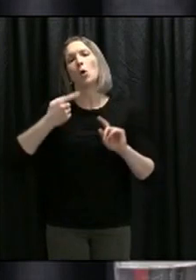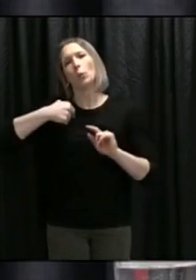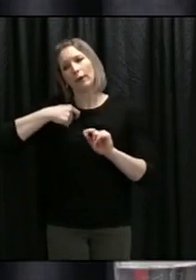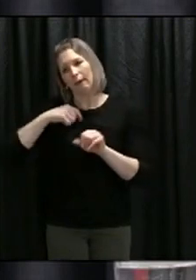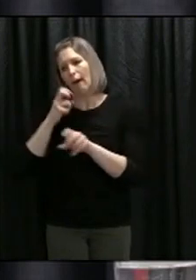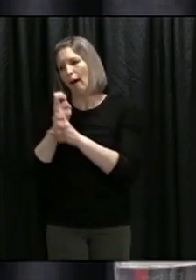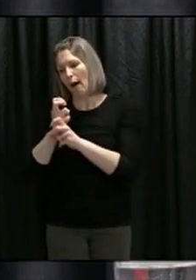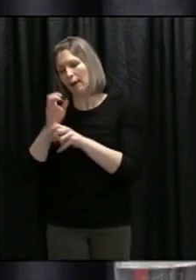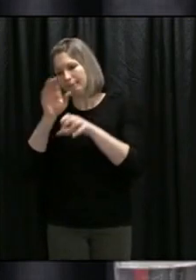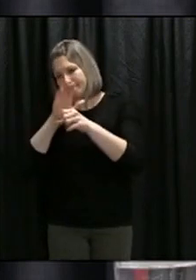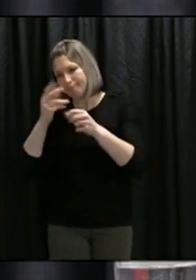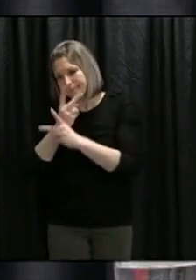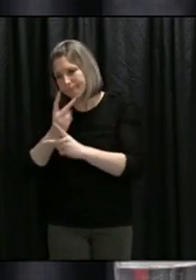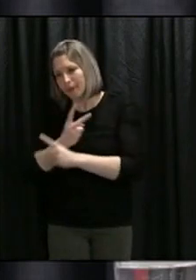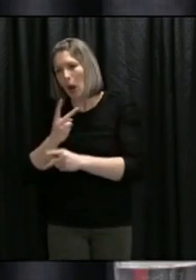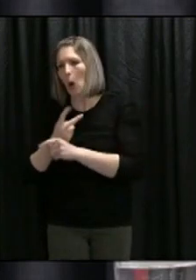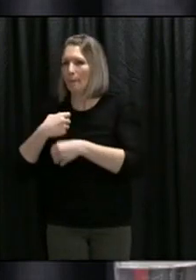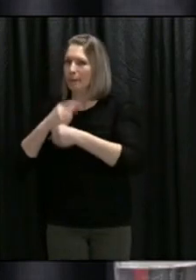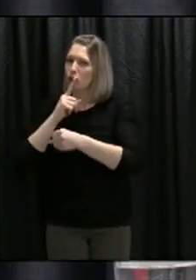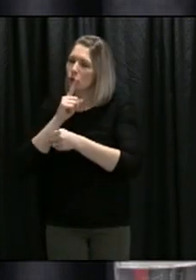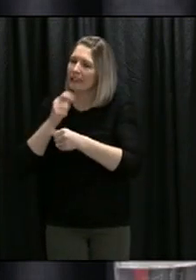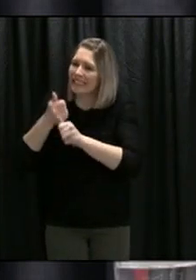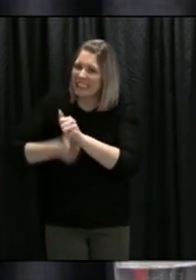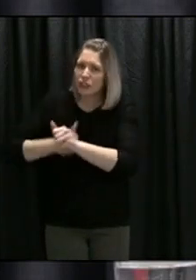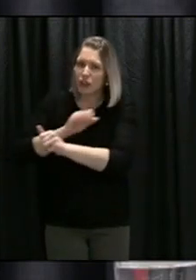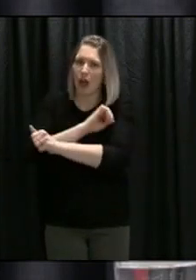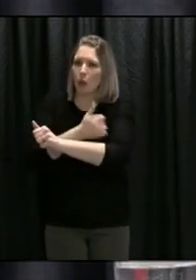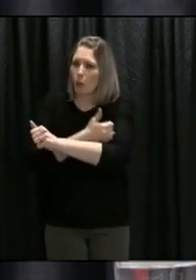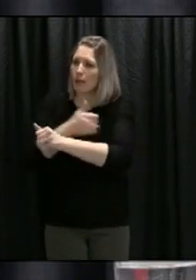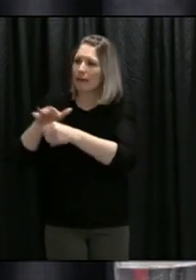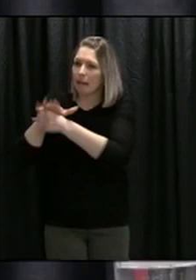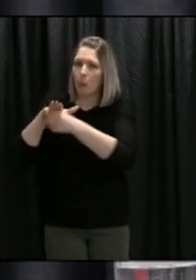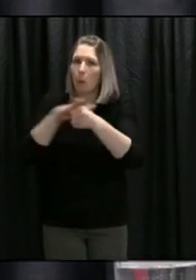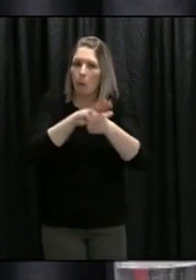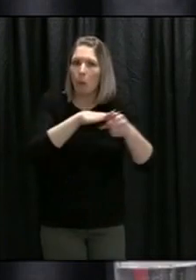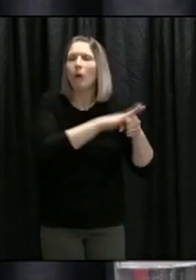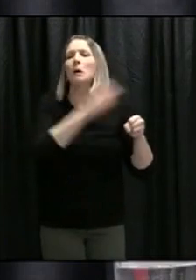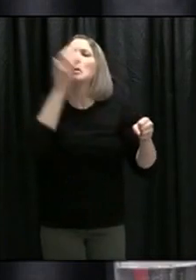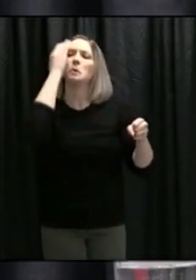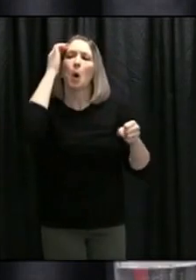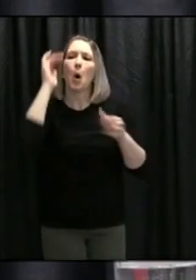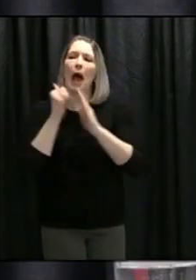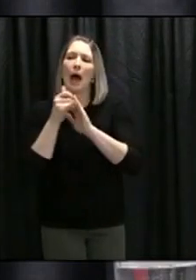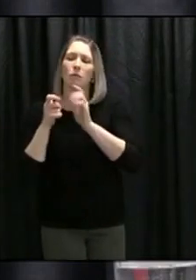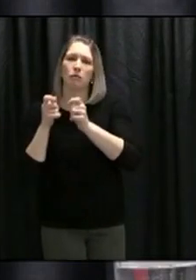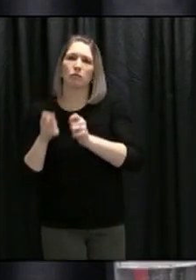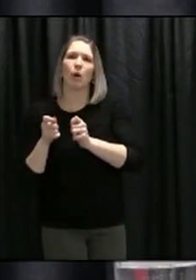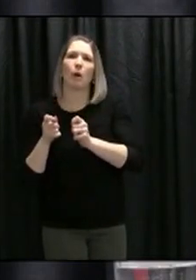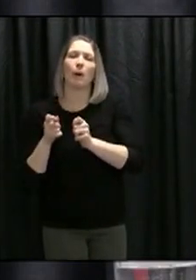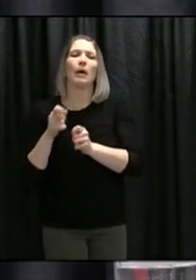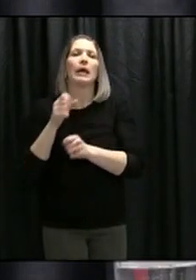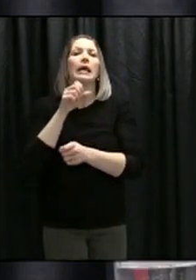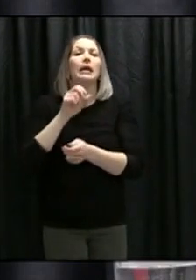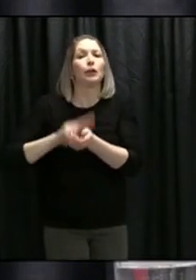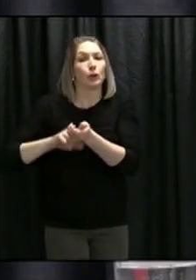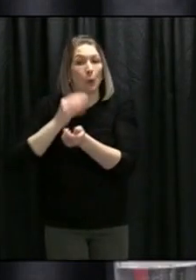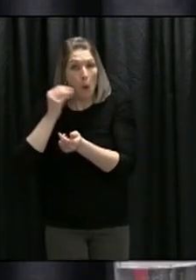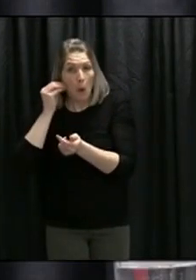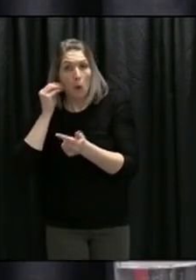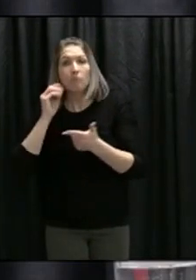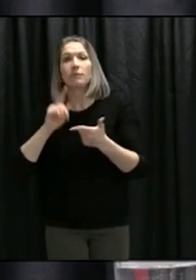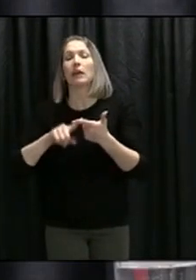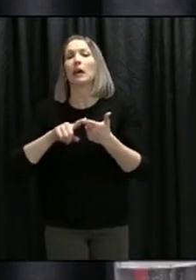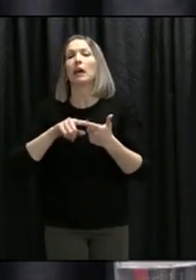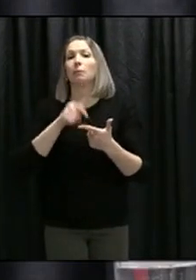staff to manage in that environment. We are aware that long-term care and personal care homes are our vulnerable